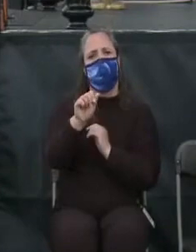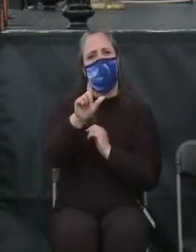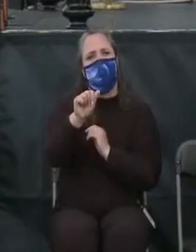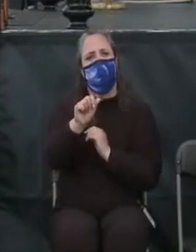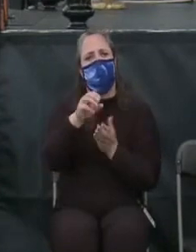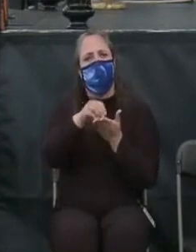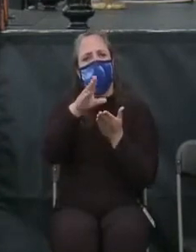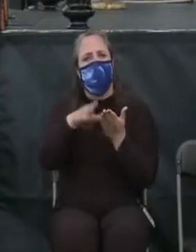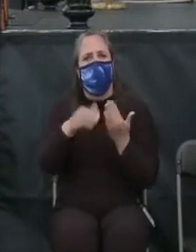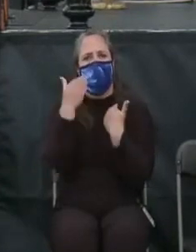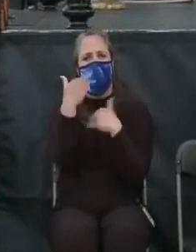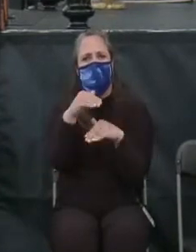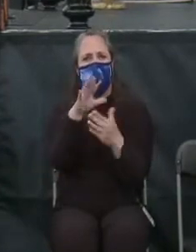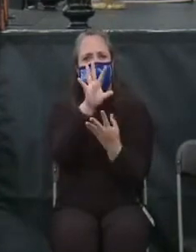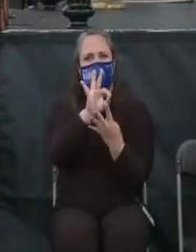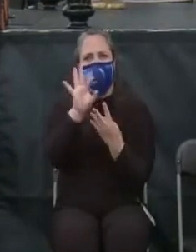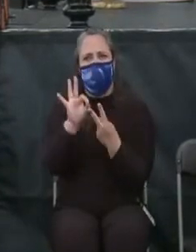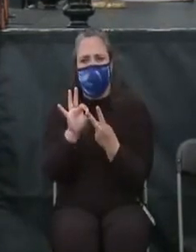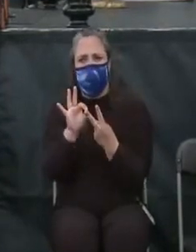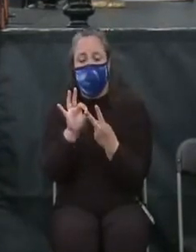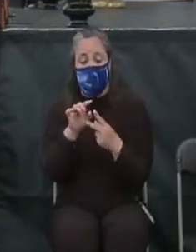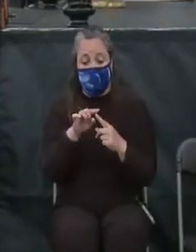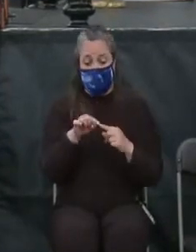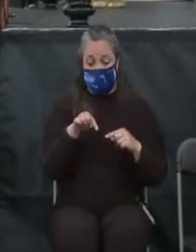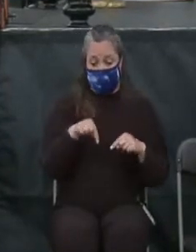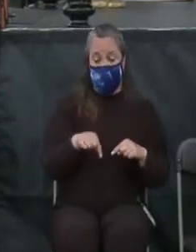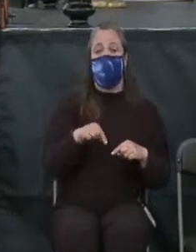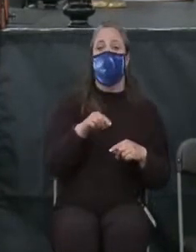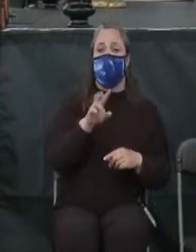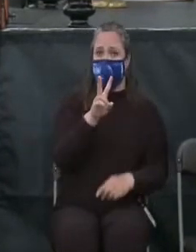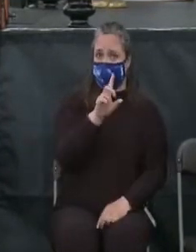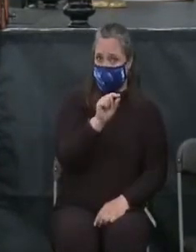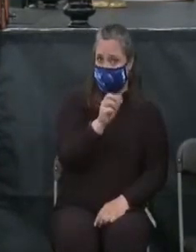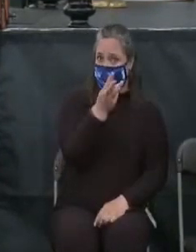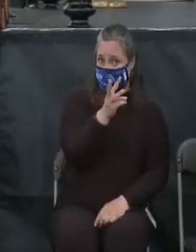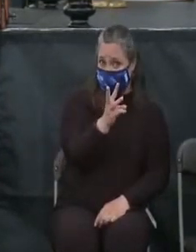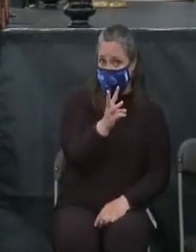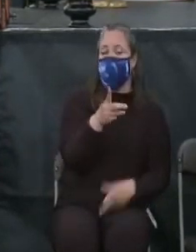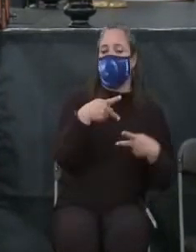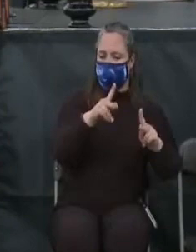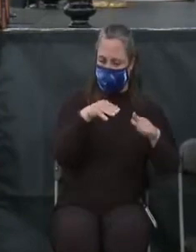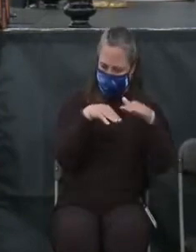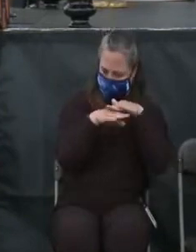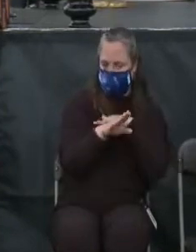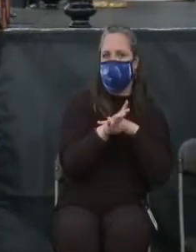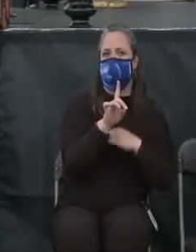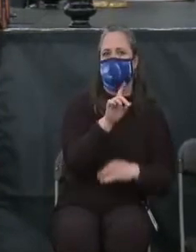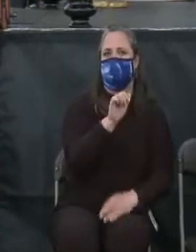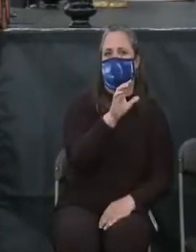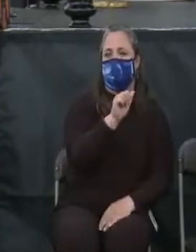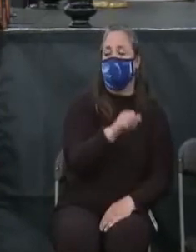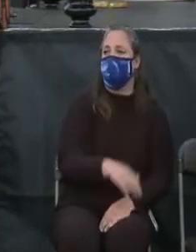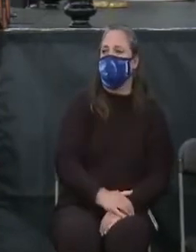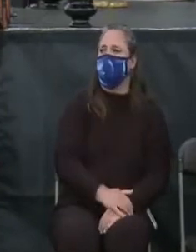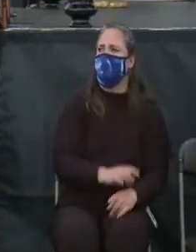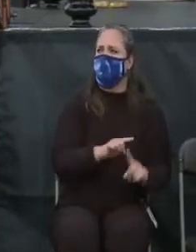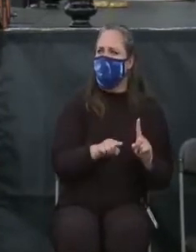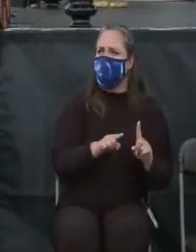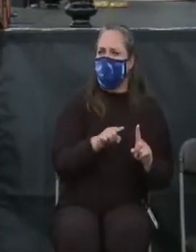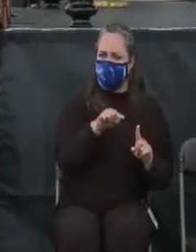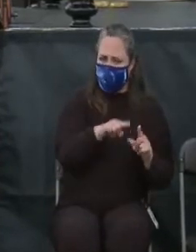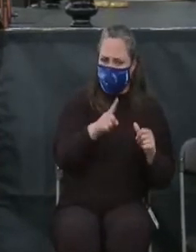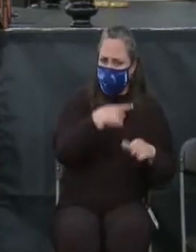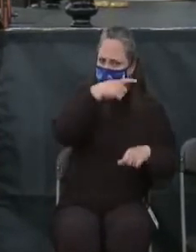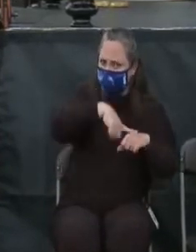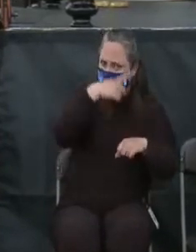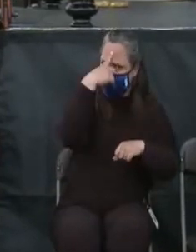it, they were not the first dreamers. This university was founded by a handful of black men and women